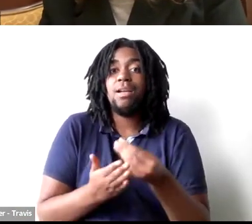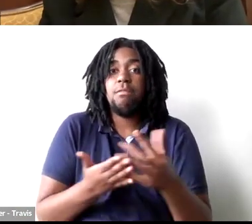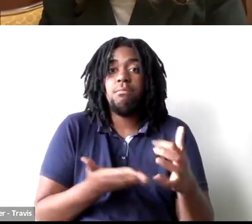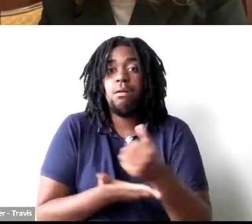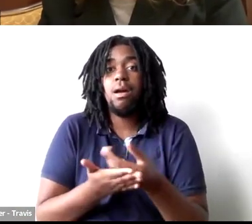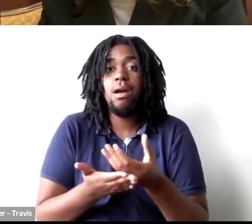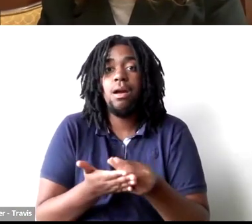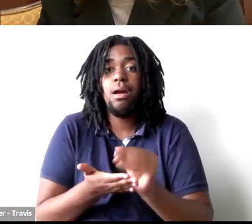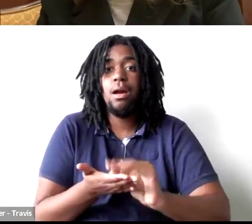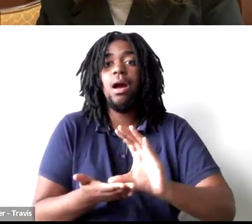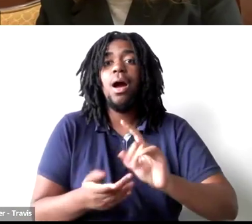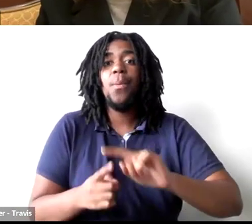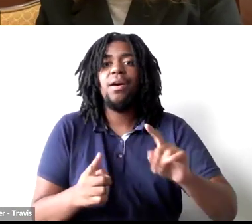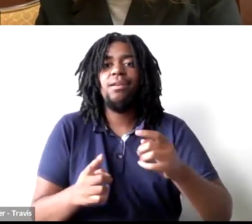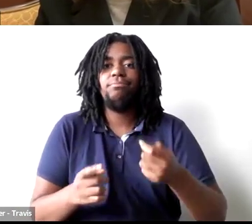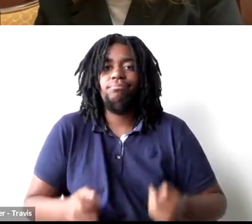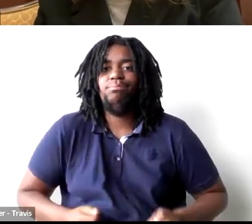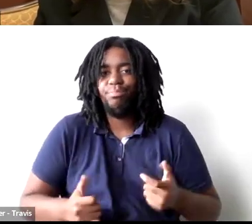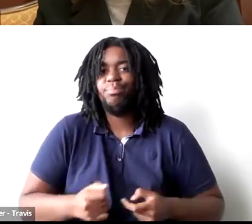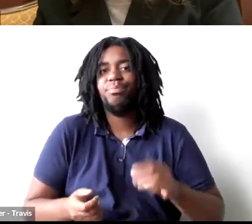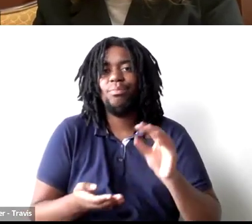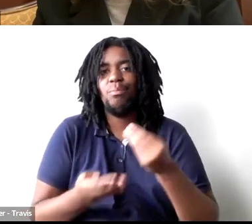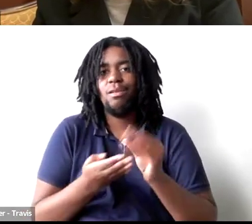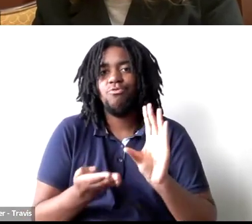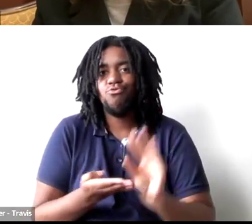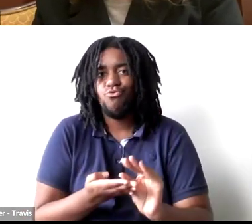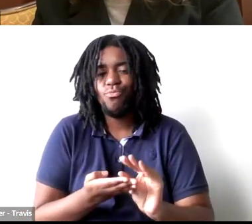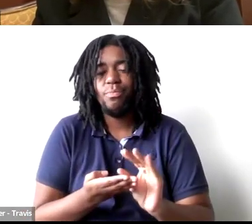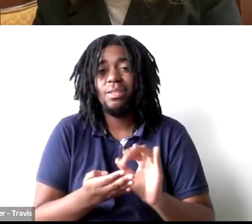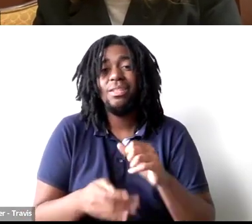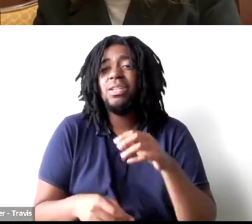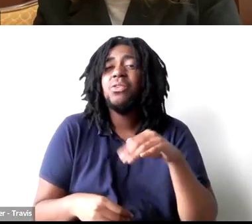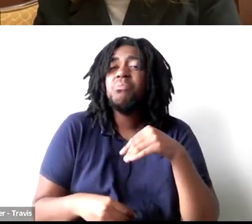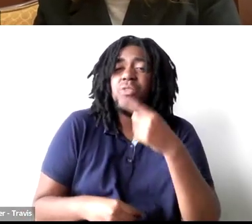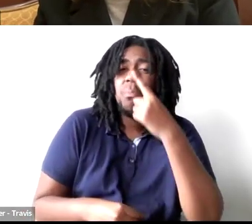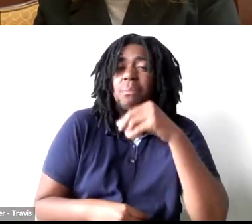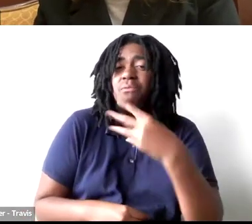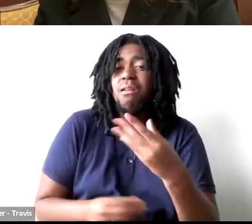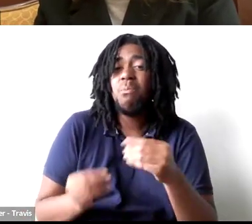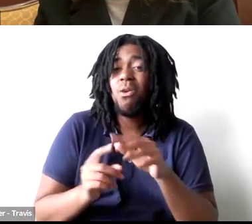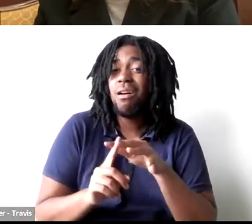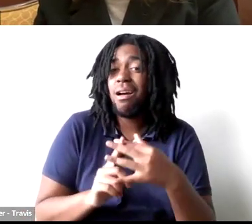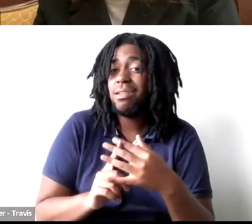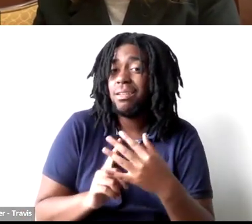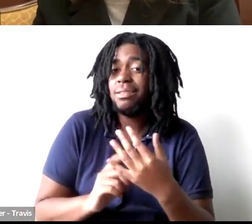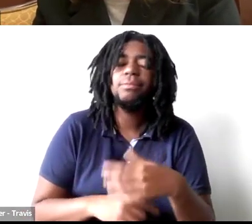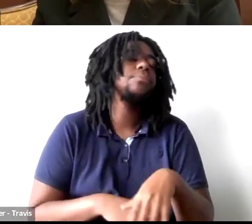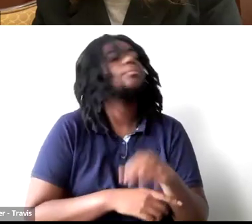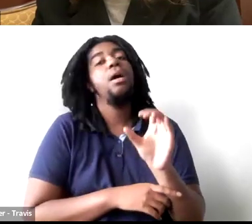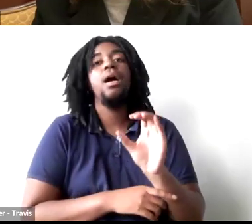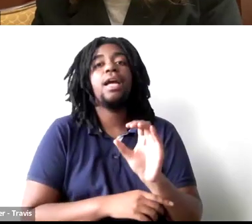up his career towards the end of his life? Well, I would just say this is sort of a projection. I mean, we know